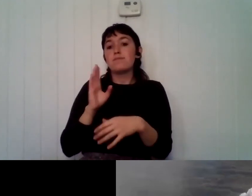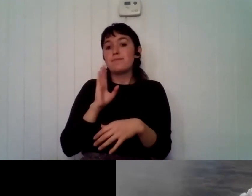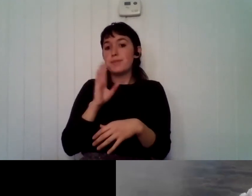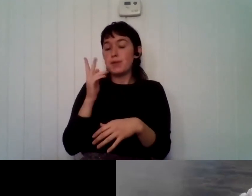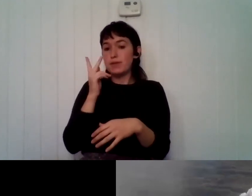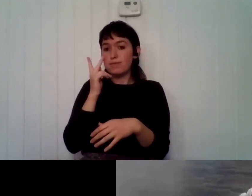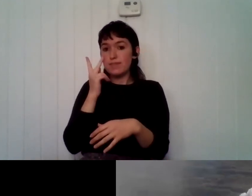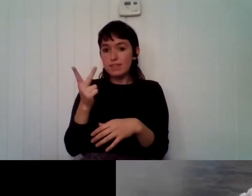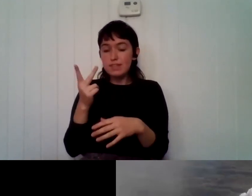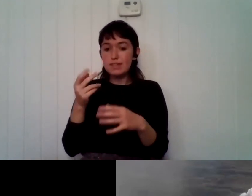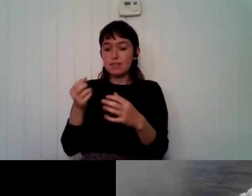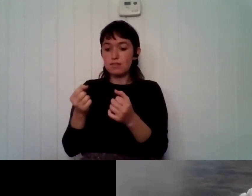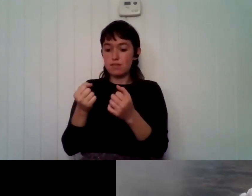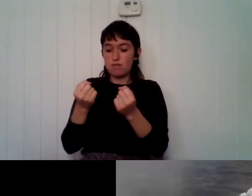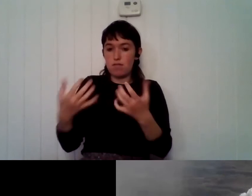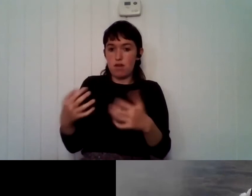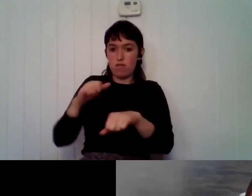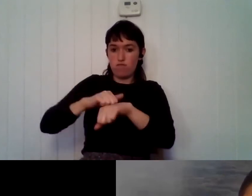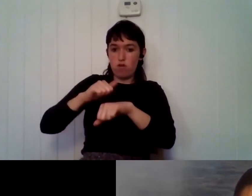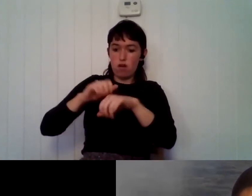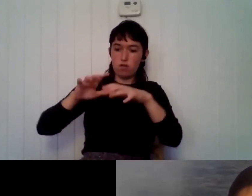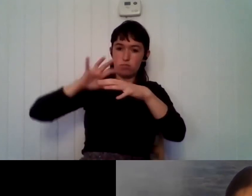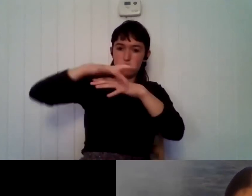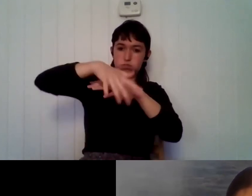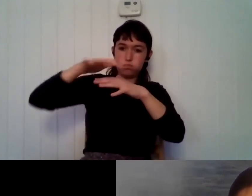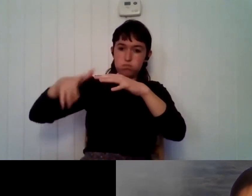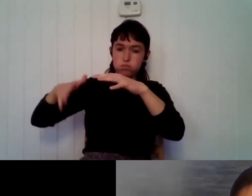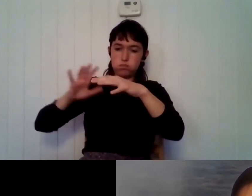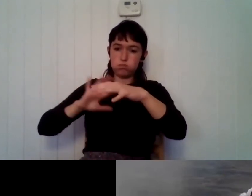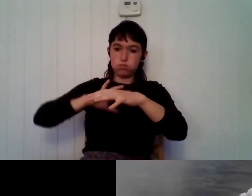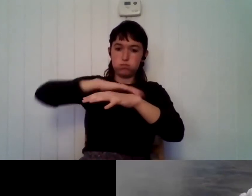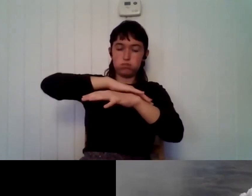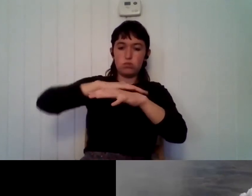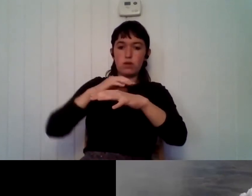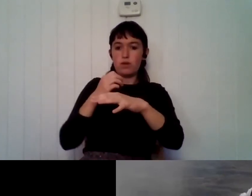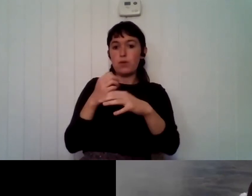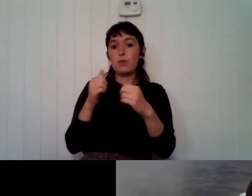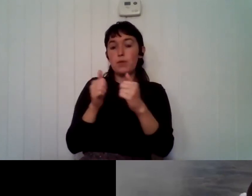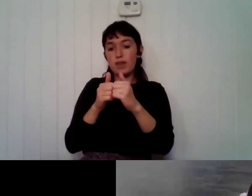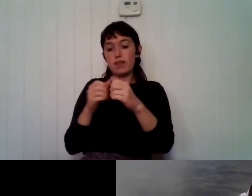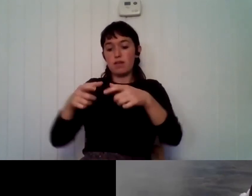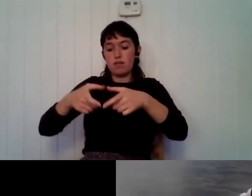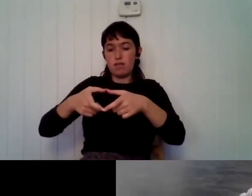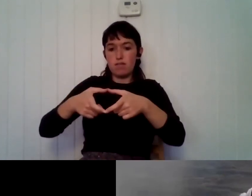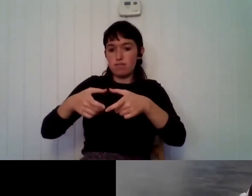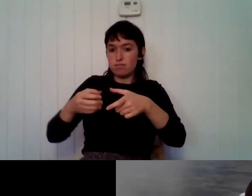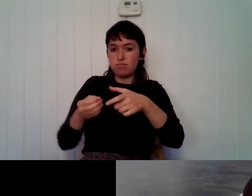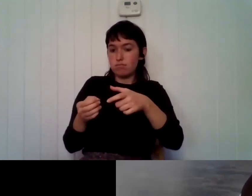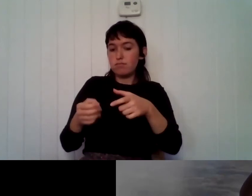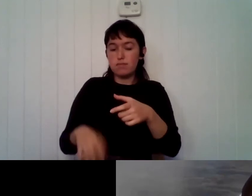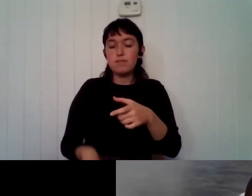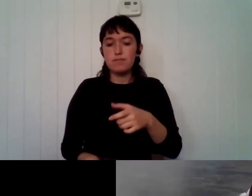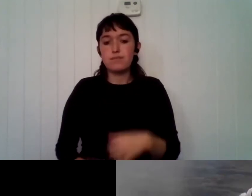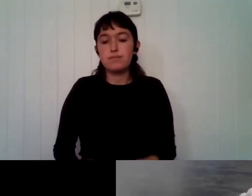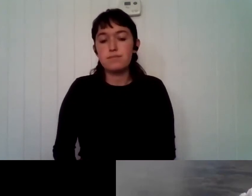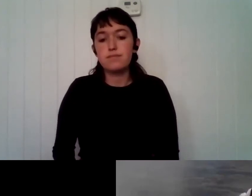these materials with a preferred opening. But these volcanoes usually in our lifetime, maybe not so much, but